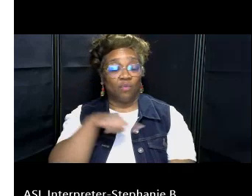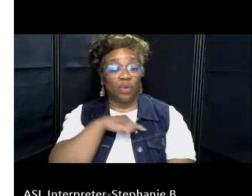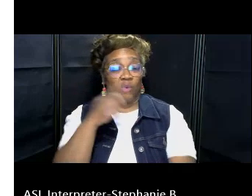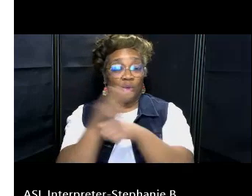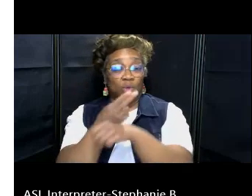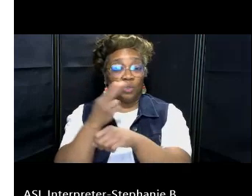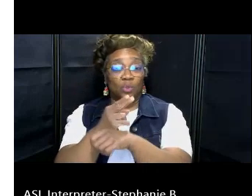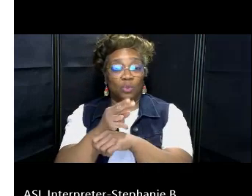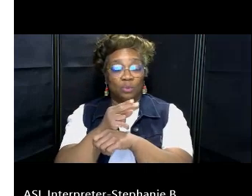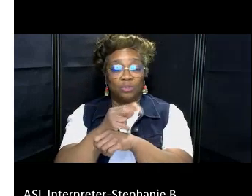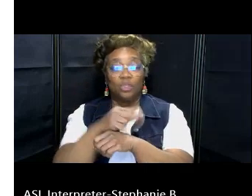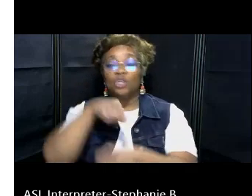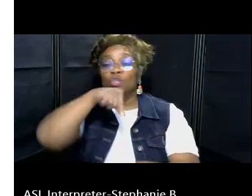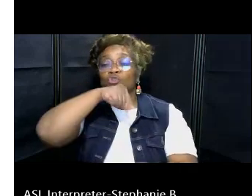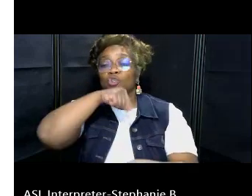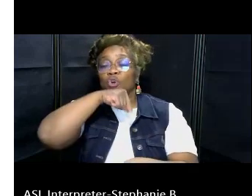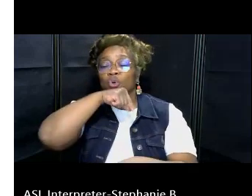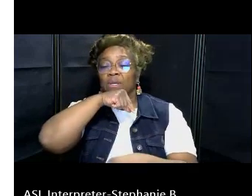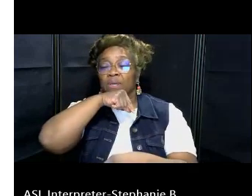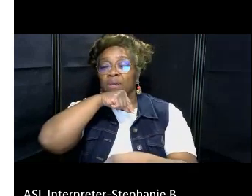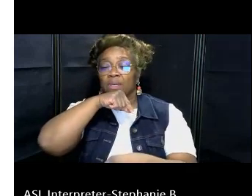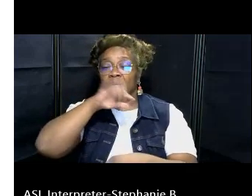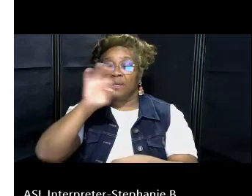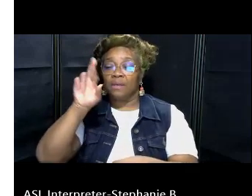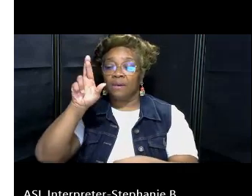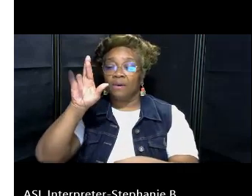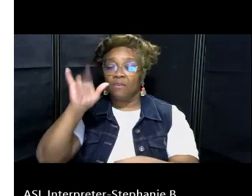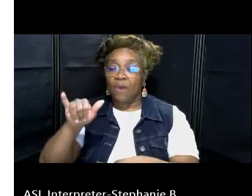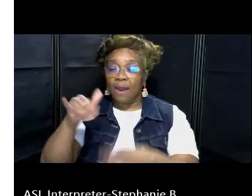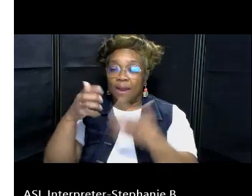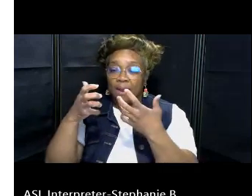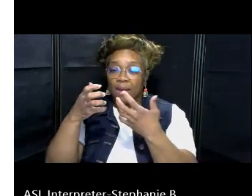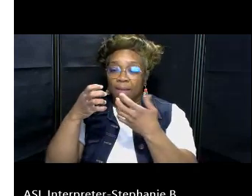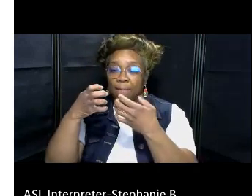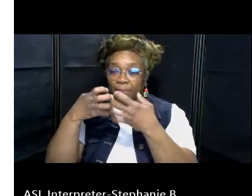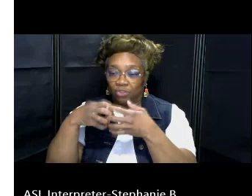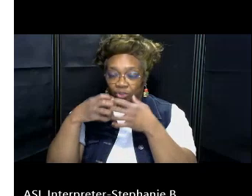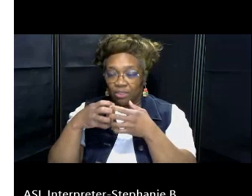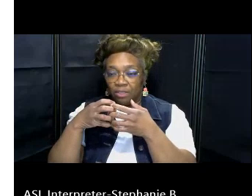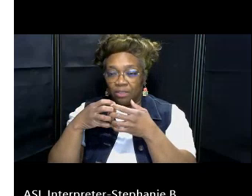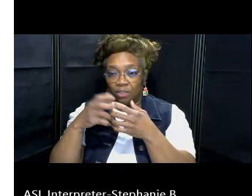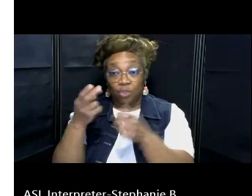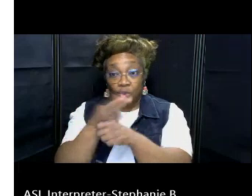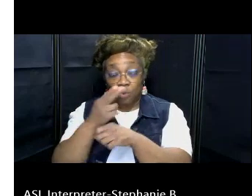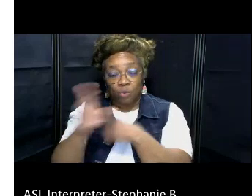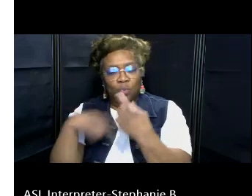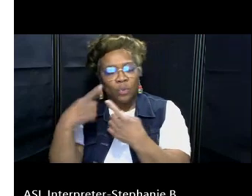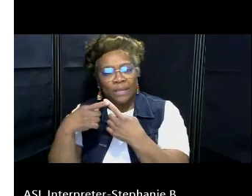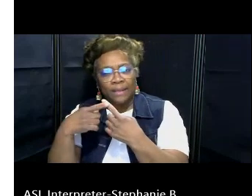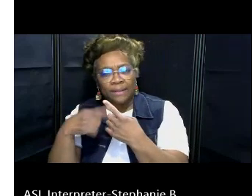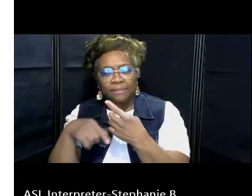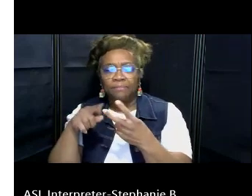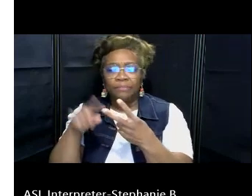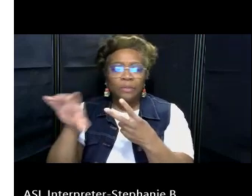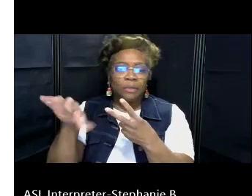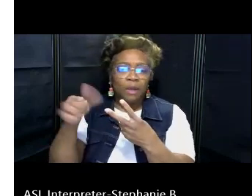a turkey fryer, when should we use it? And are there any other tips or tricks?